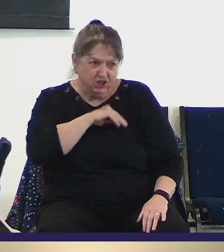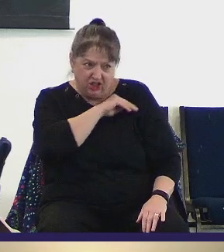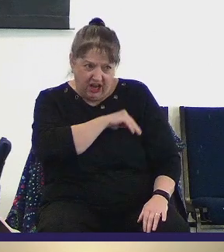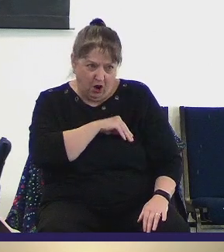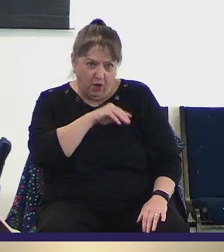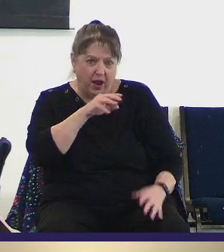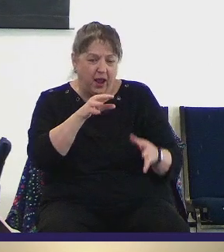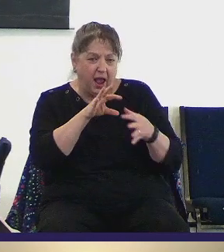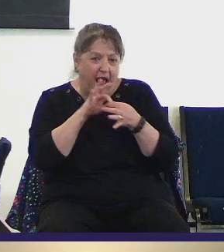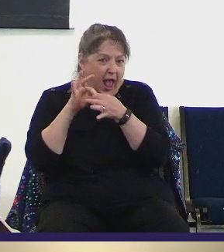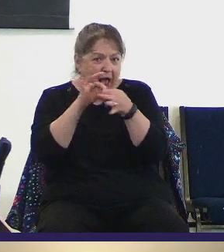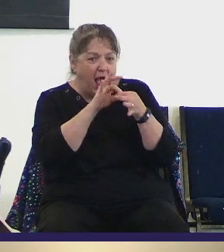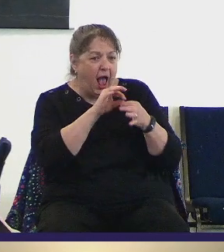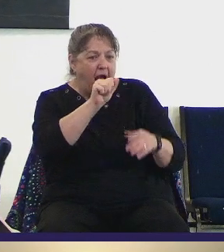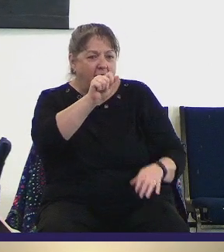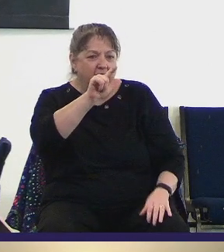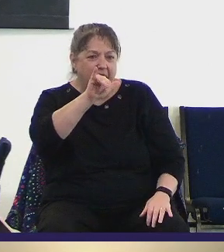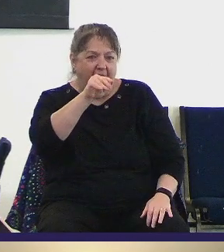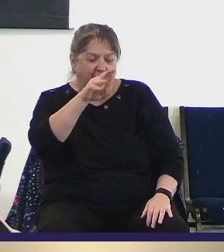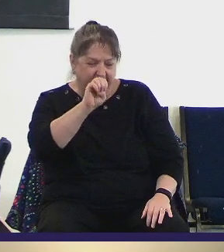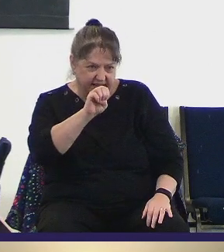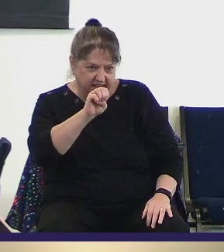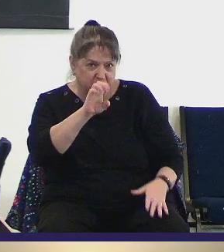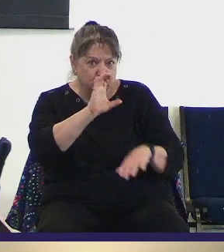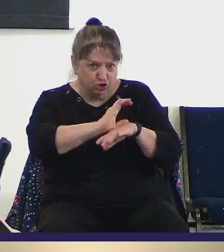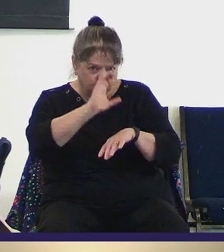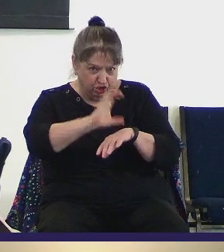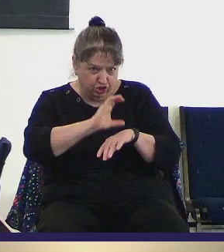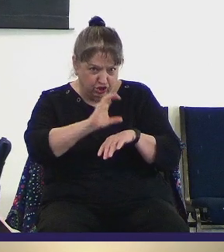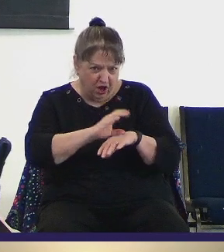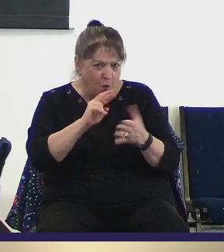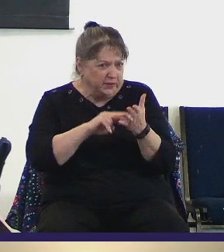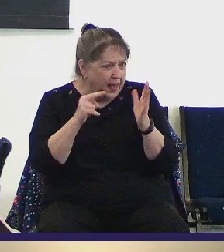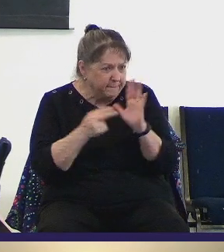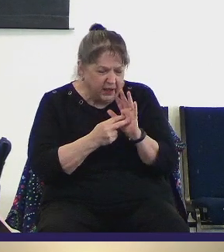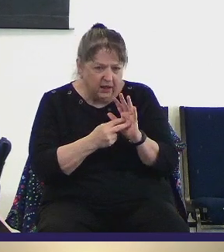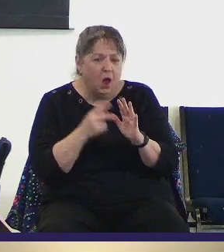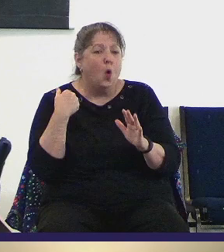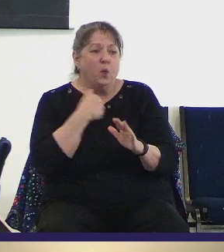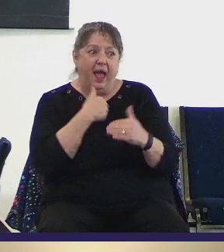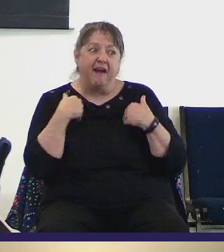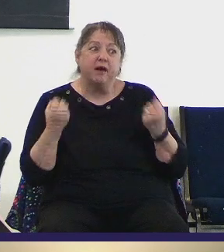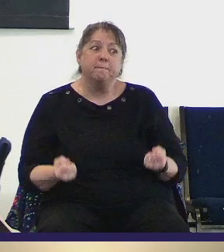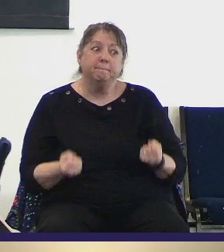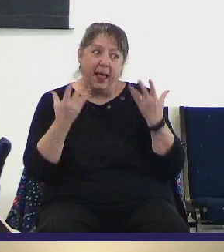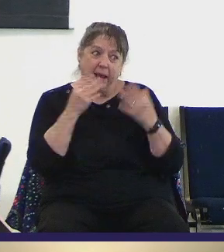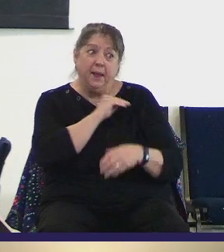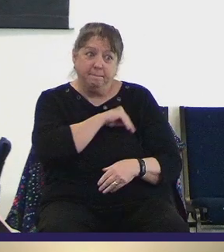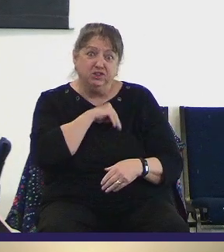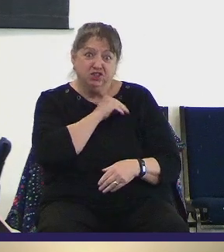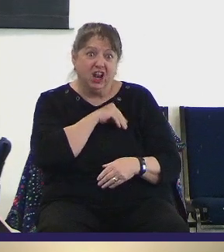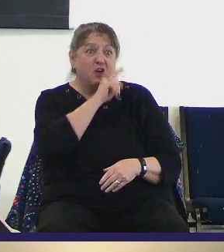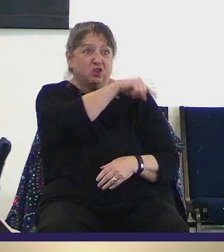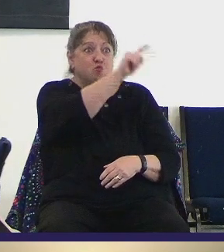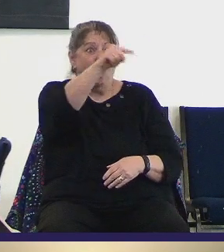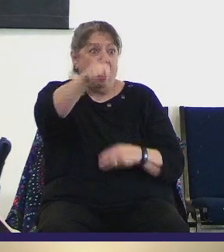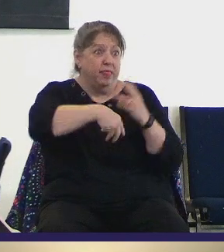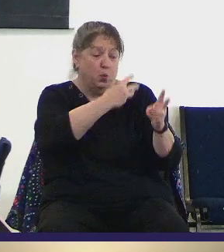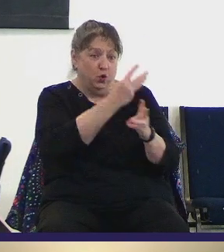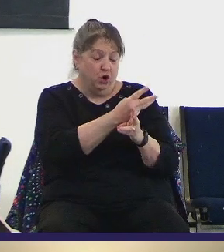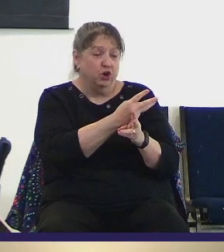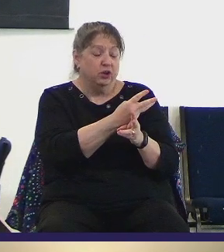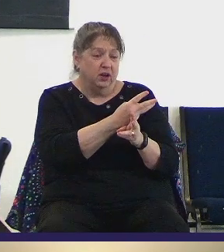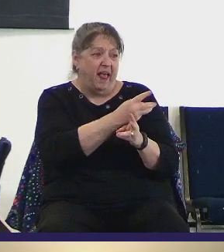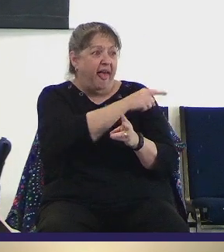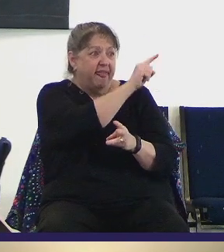get to hear more about that as the year goes on. But nonetheless, that's a promise you take to the Lord, whether it's $1 a month or a quarter a month or more than that.